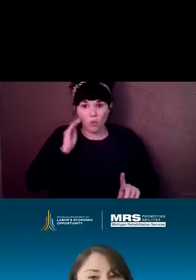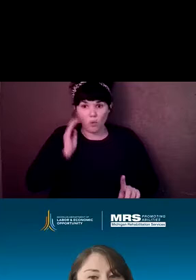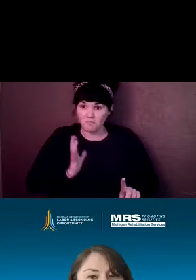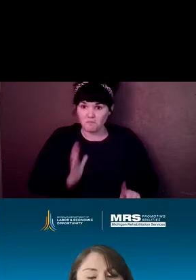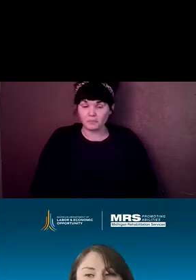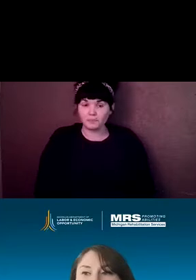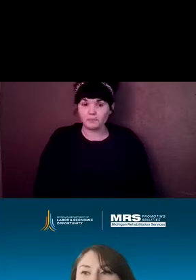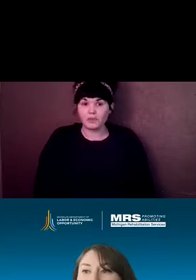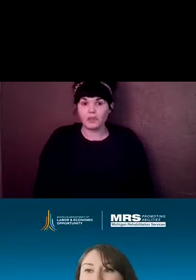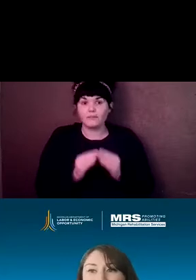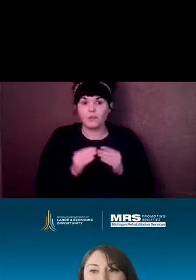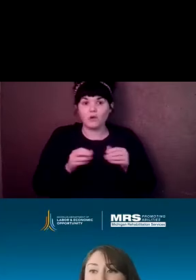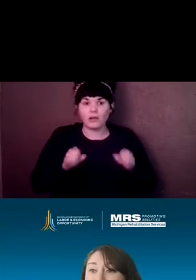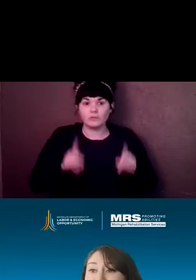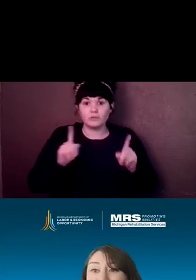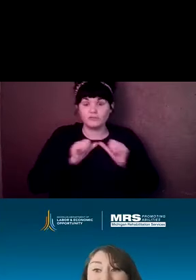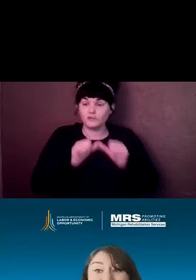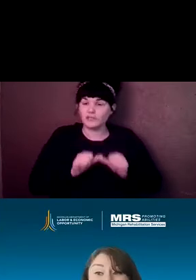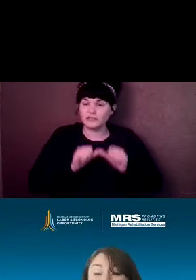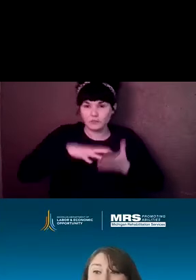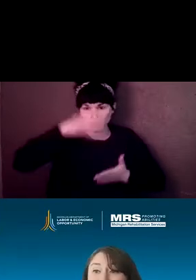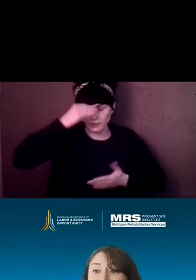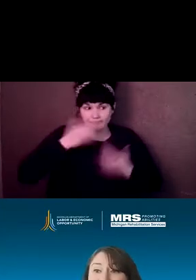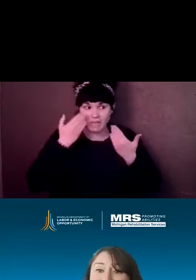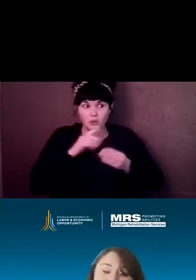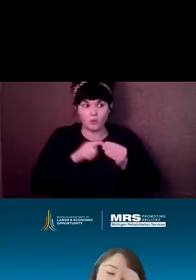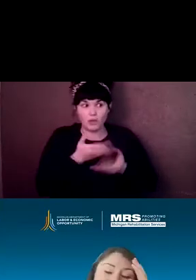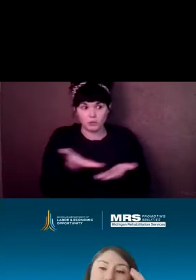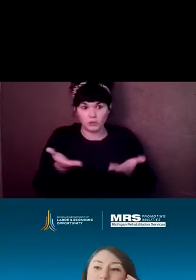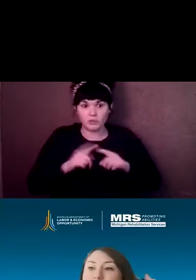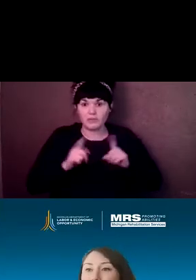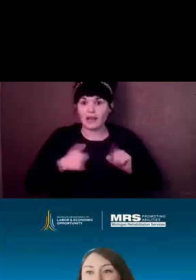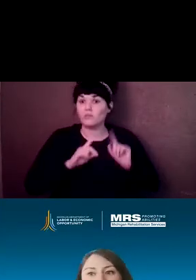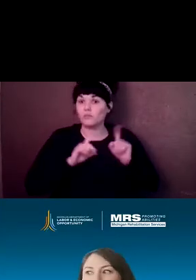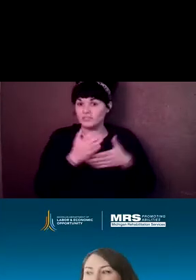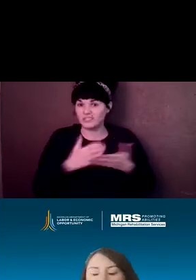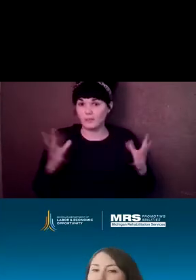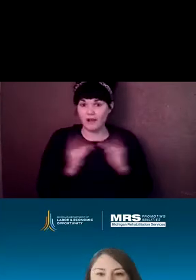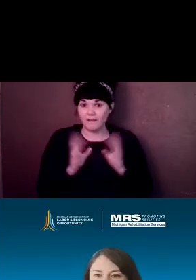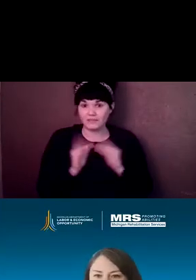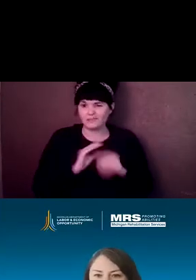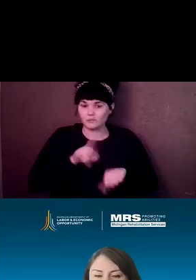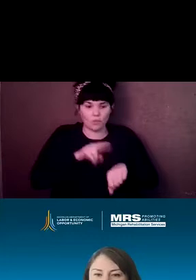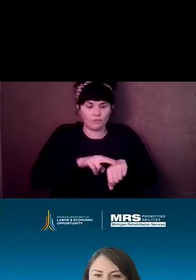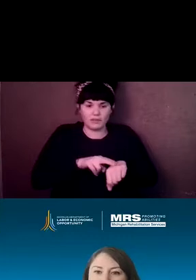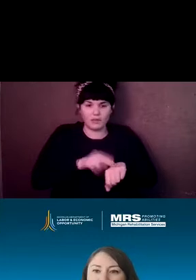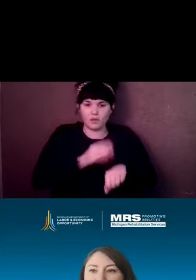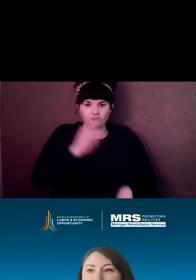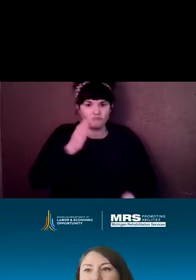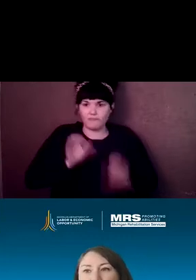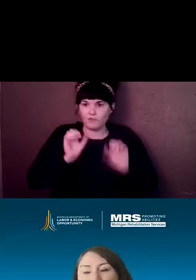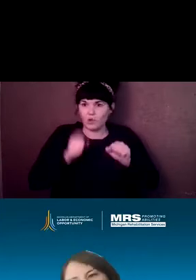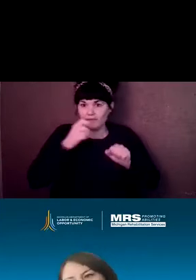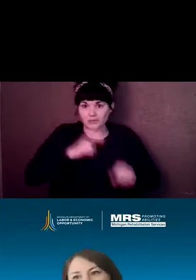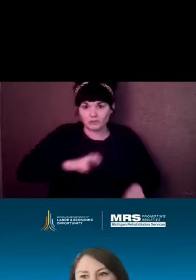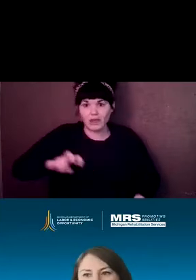for continuous learning. I don't know about you guys, but I have been able to attend some conferences that normally I wouldn't be able to because of travel.